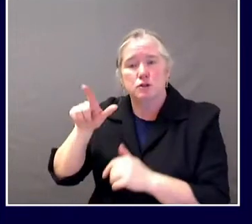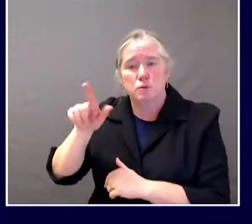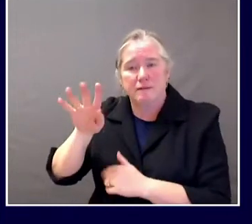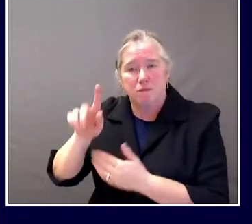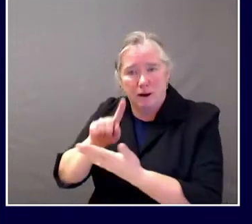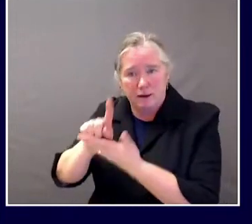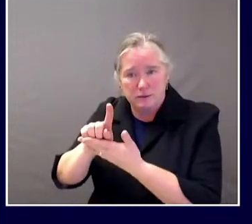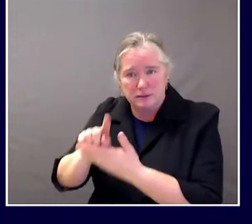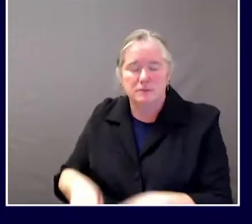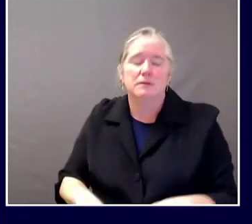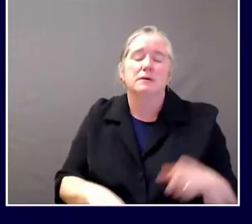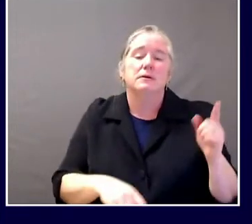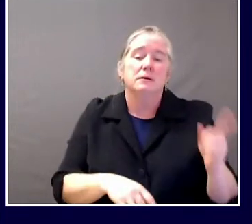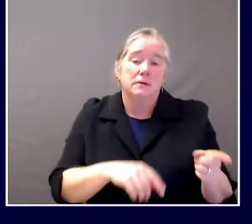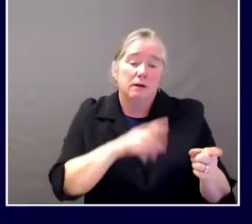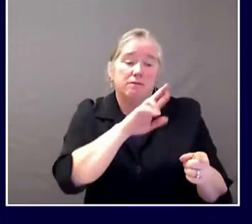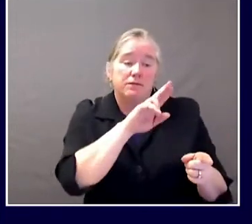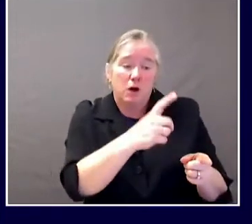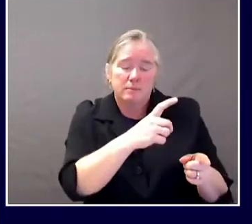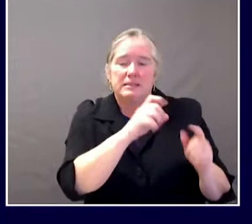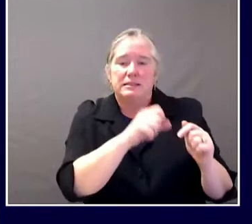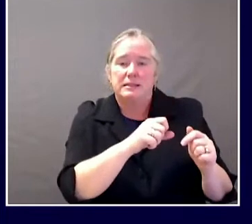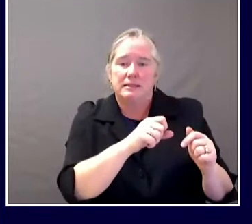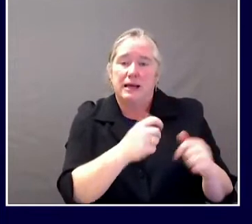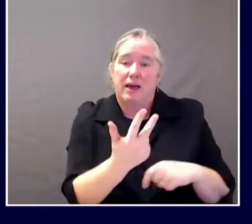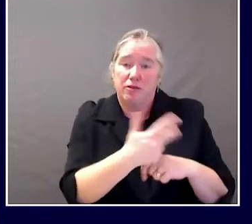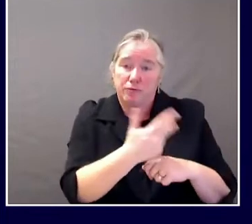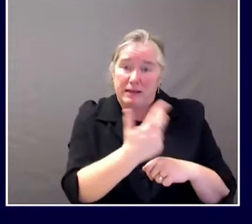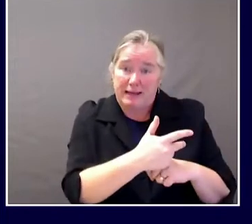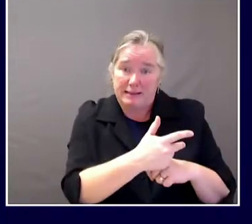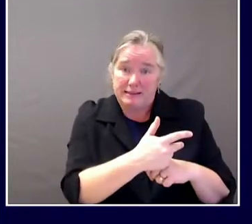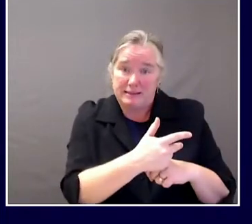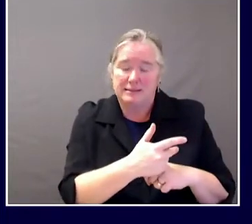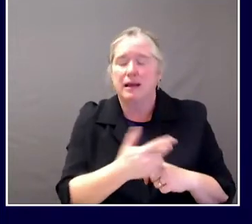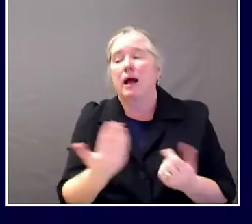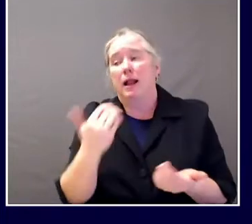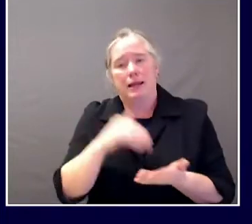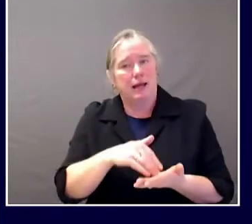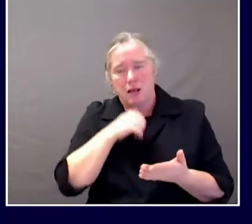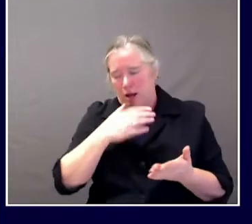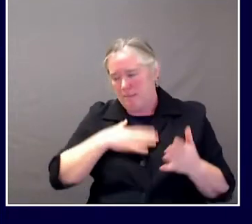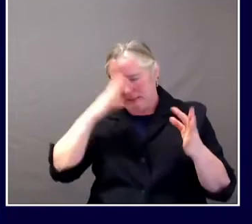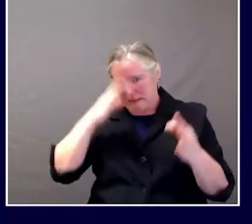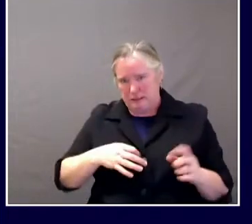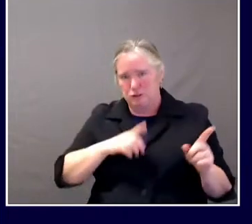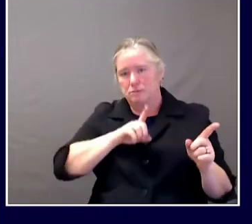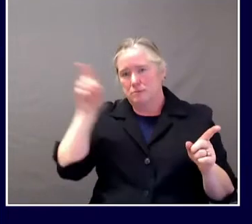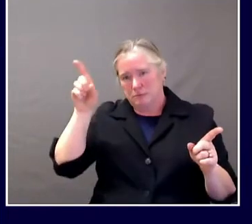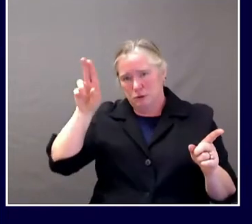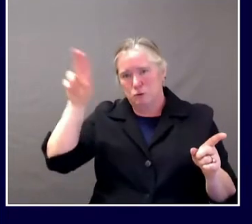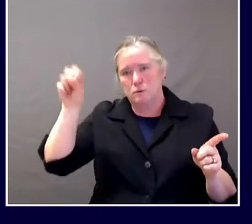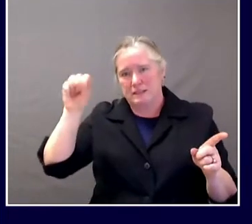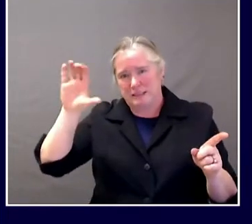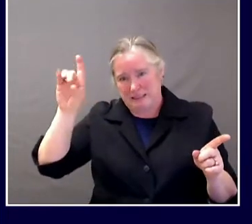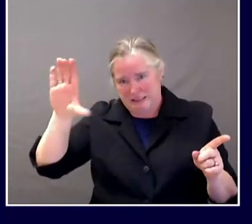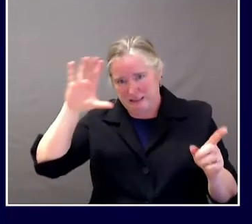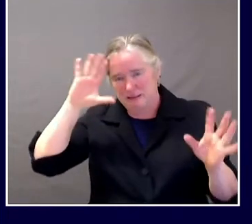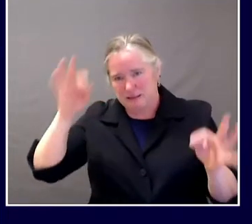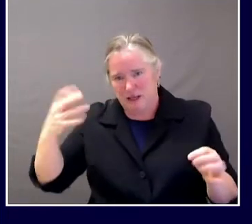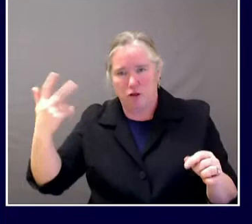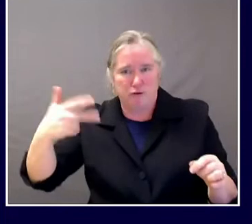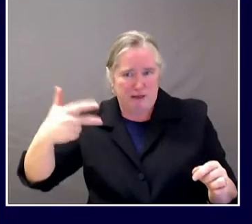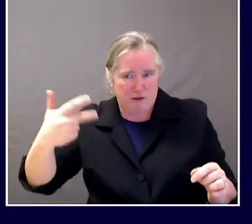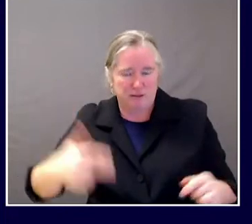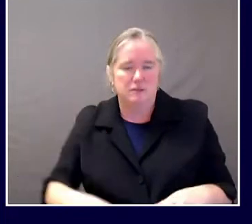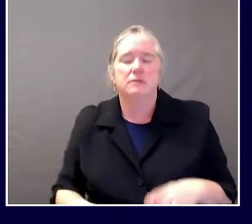That's not my doing. That is per the agreement that they've struck with the US CDC. Okay, but as long as I understand, that 55,000 doesn't